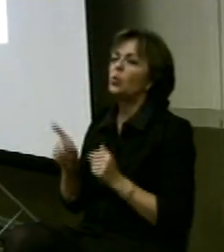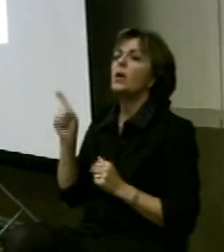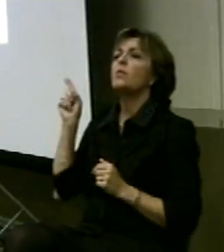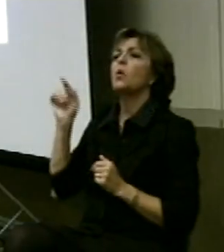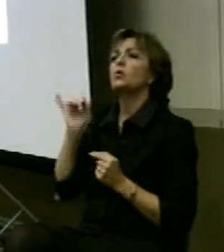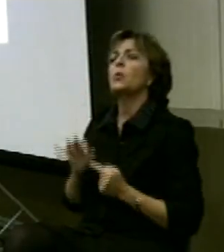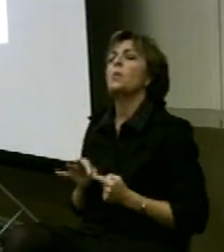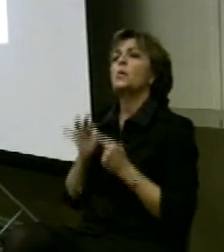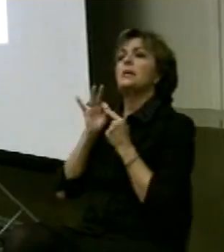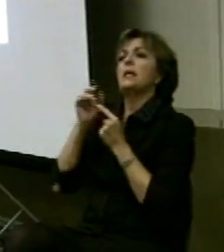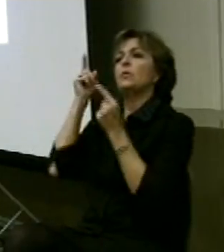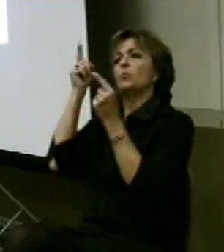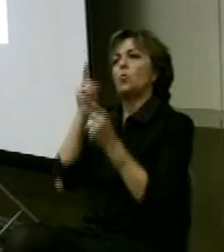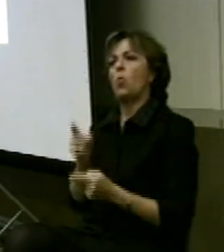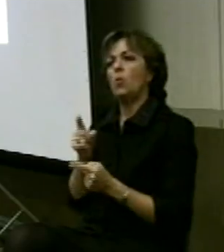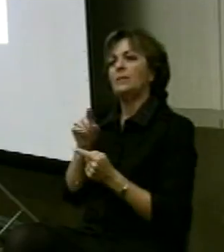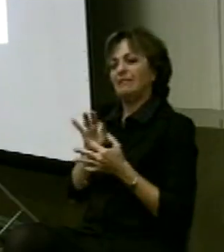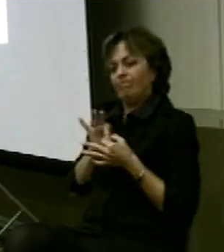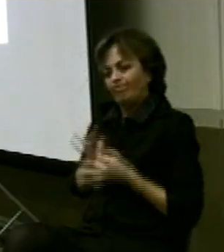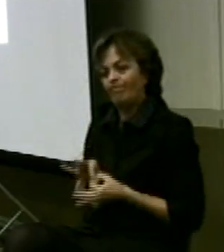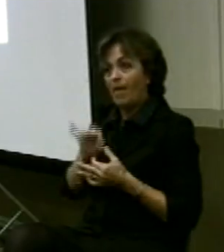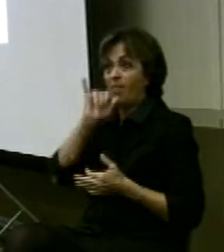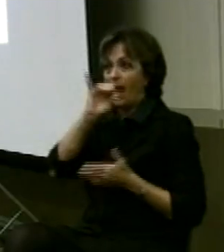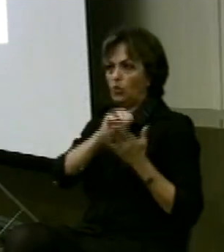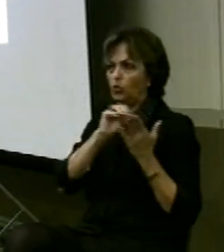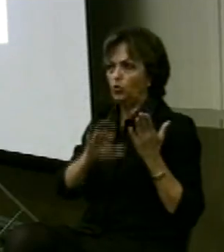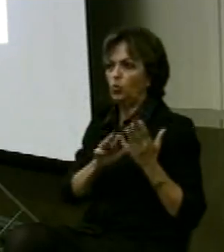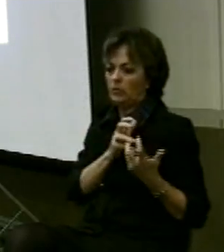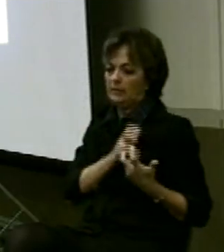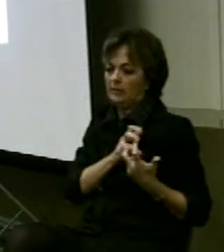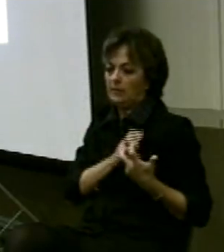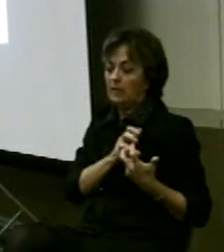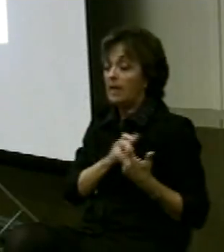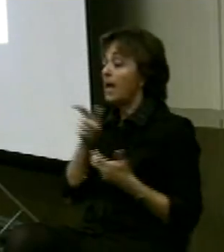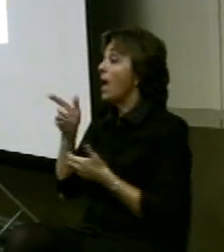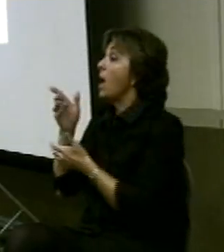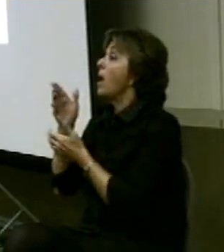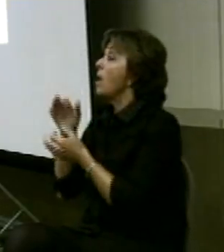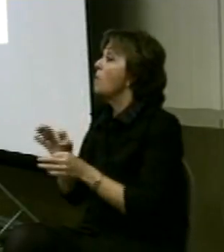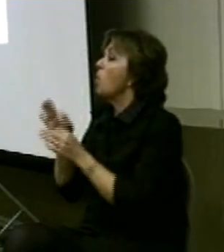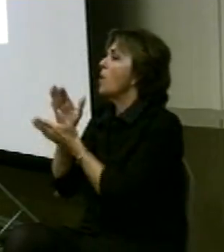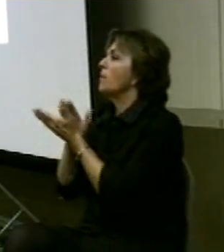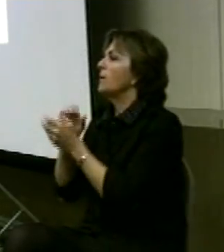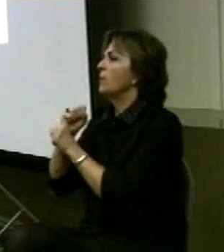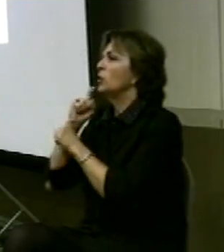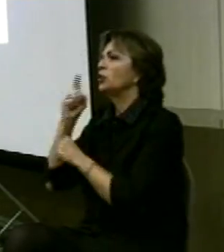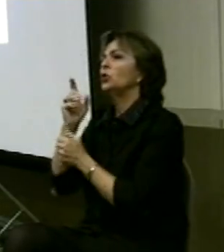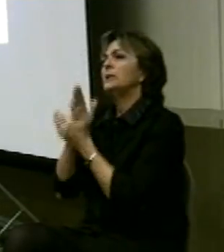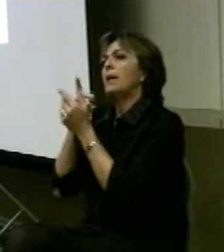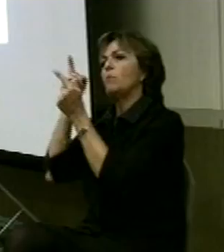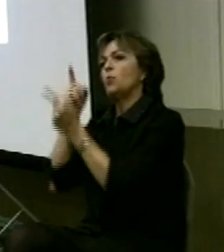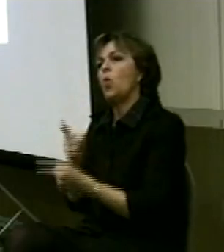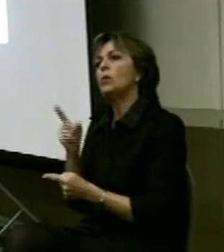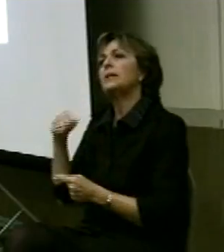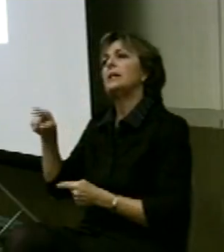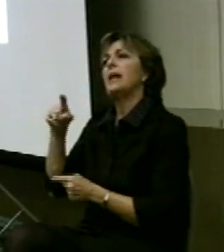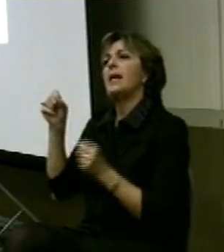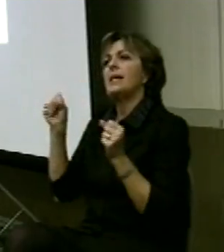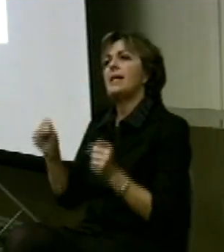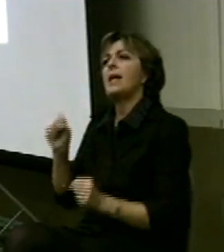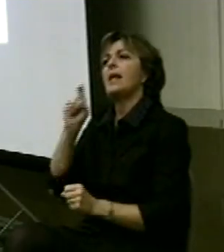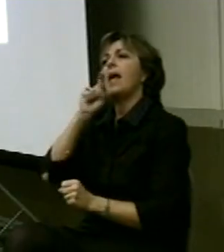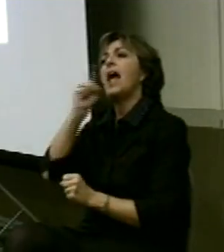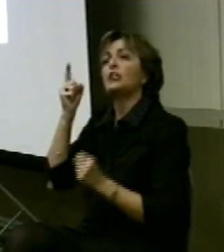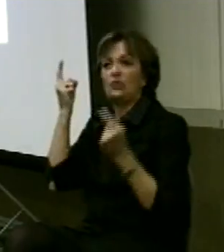the particular goals of that student. An important piece is to make sure that there's some goals on there that they can actually